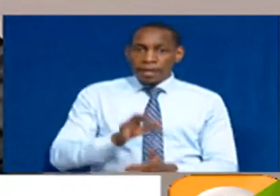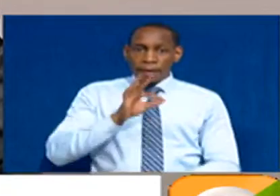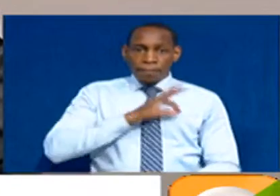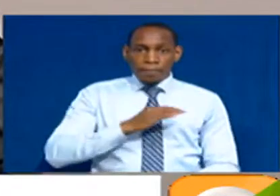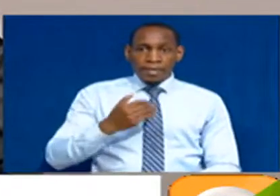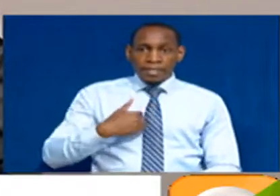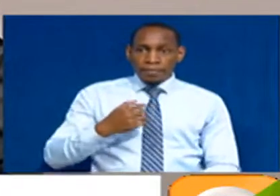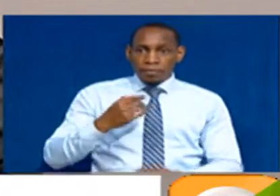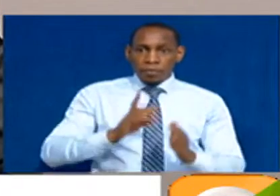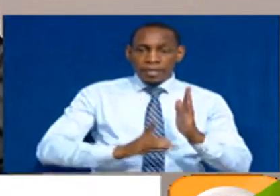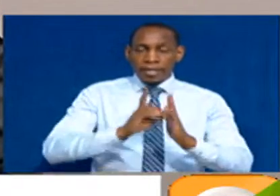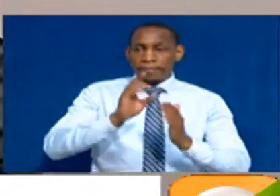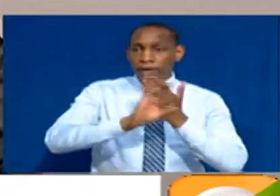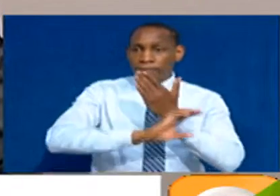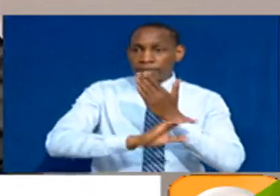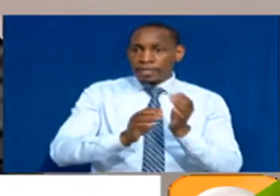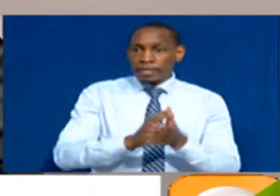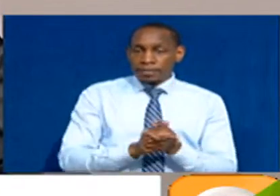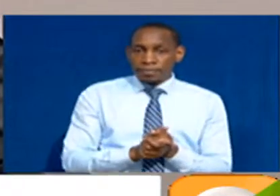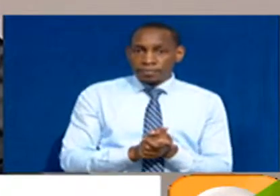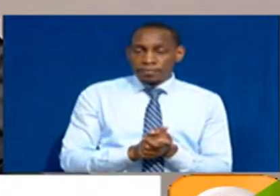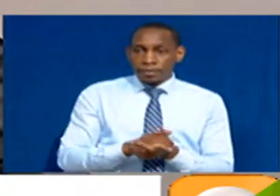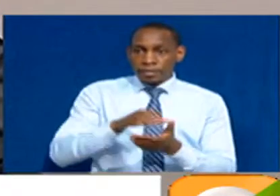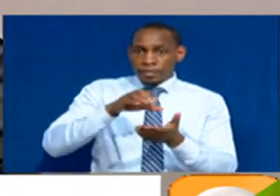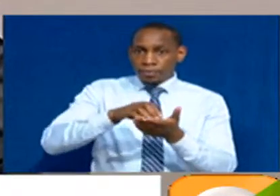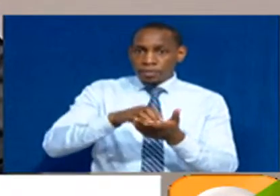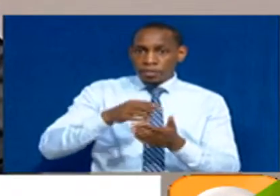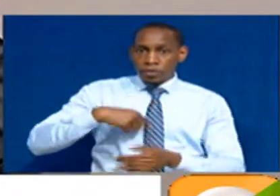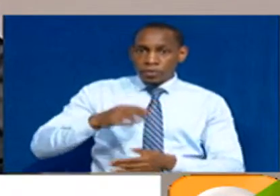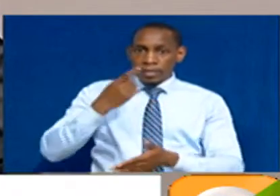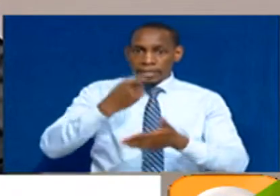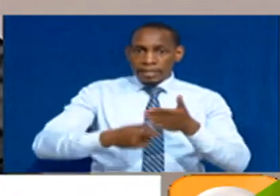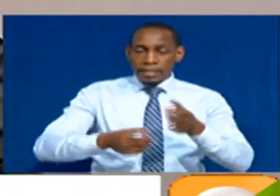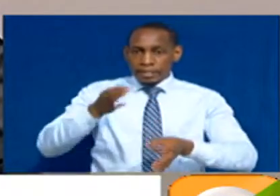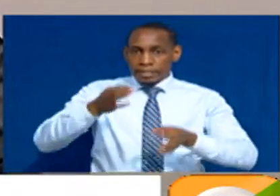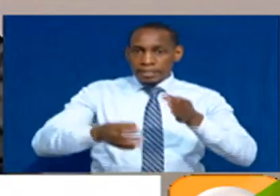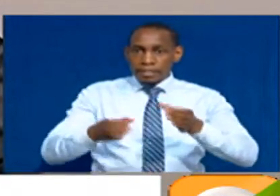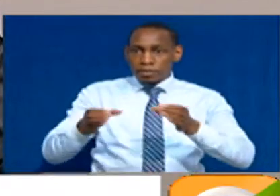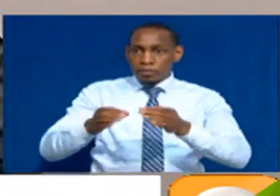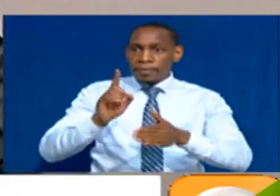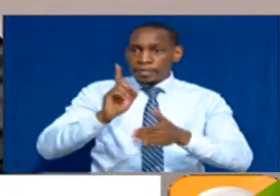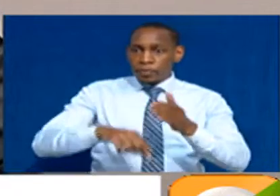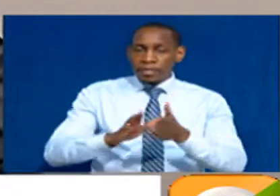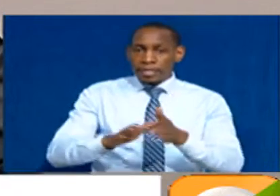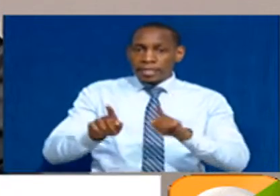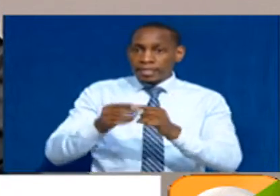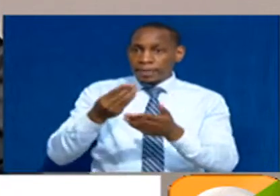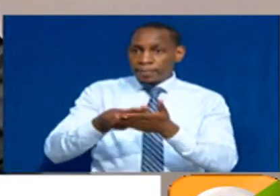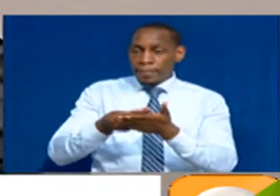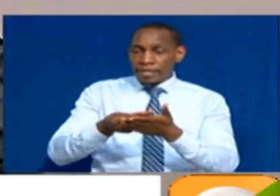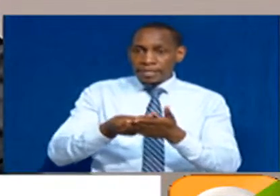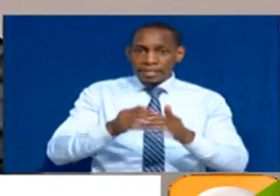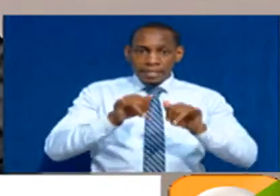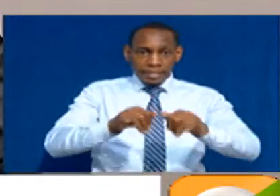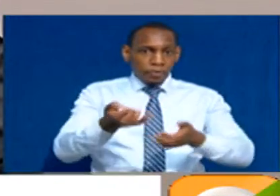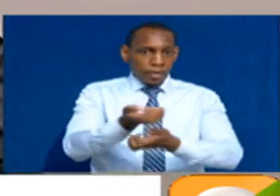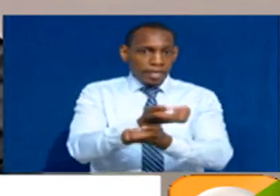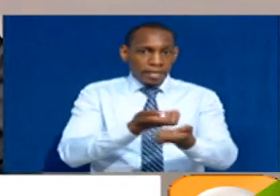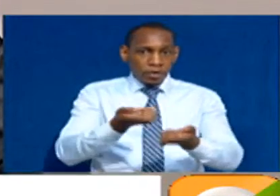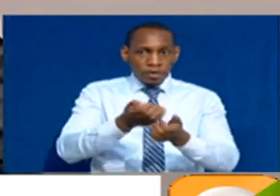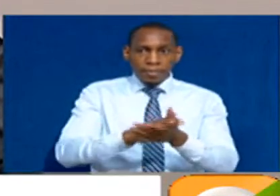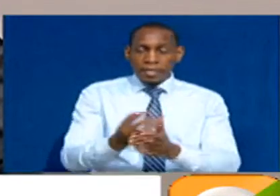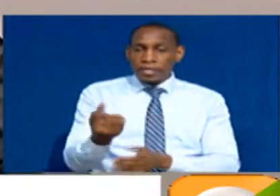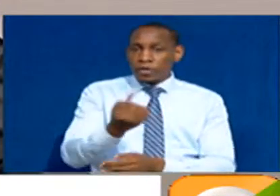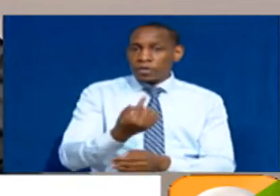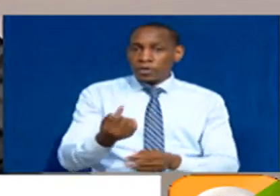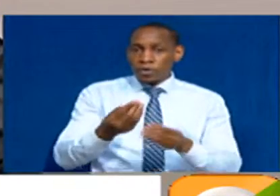made in a developing country, our stand within the tax justice movements are, let that money be left in that economy. That is the